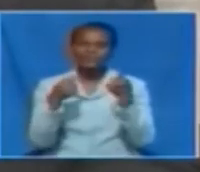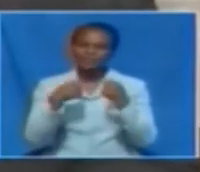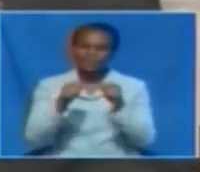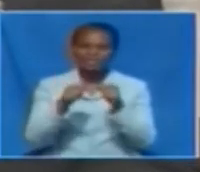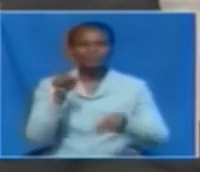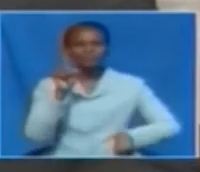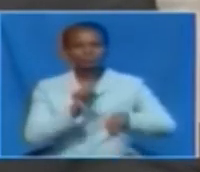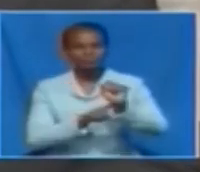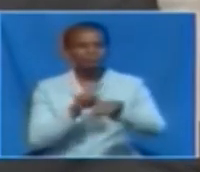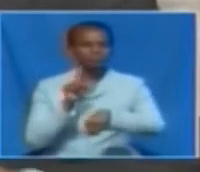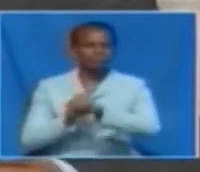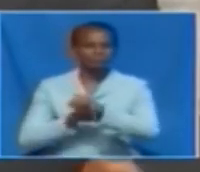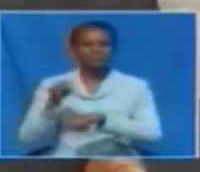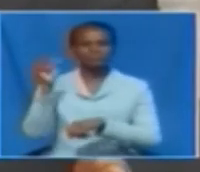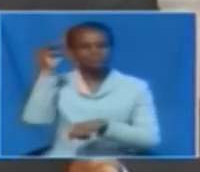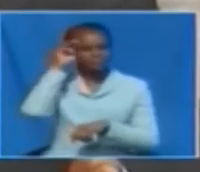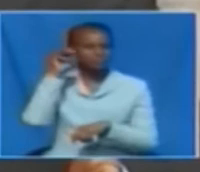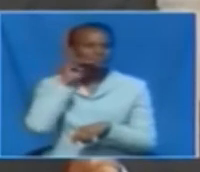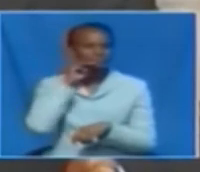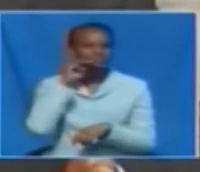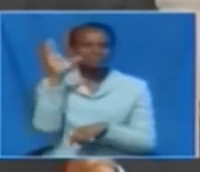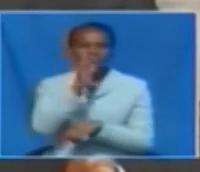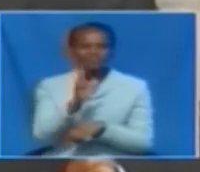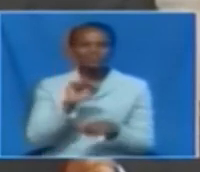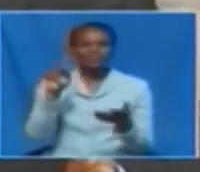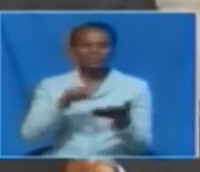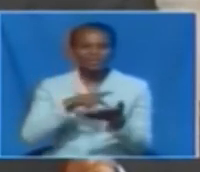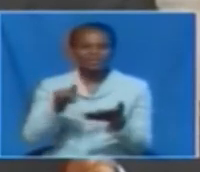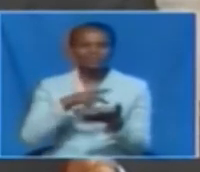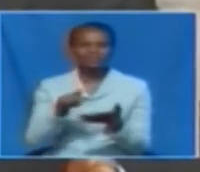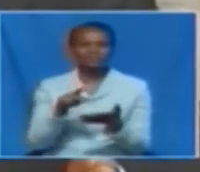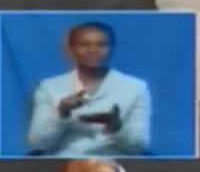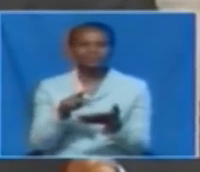coups, this party is not